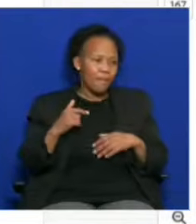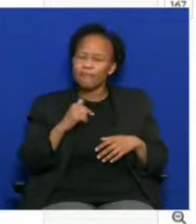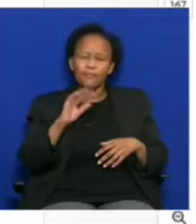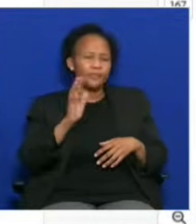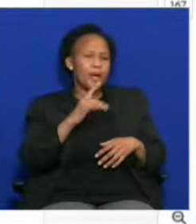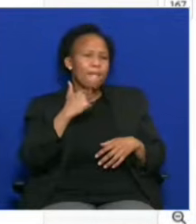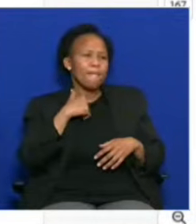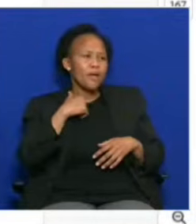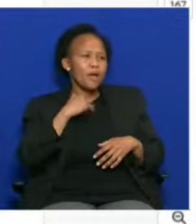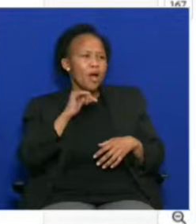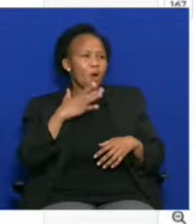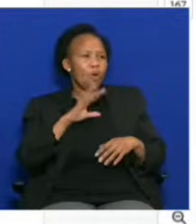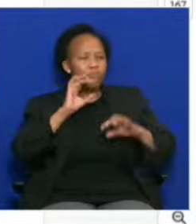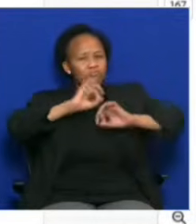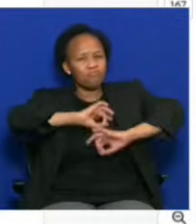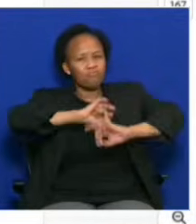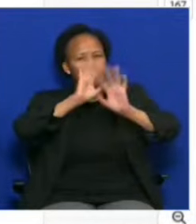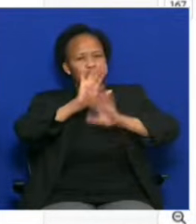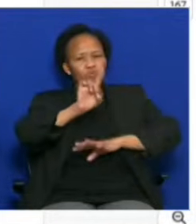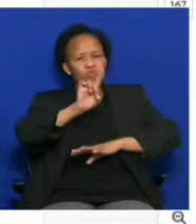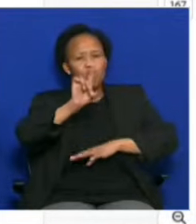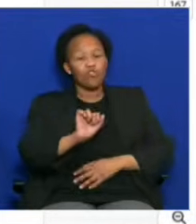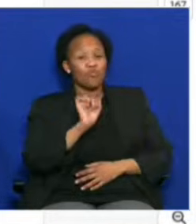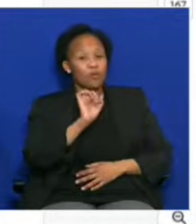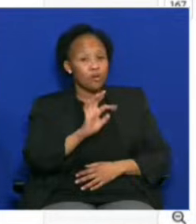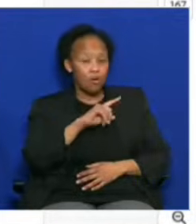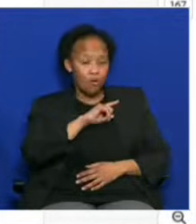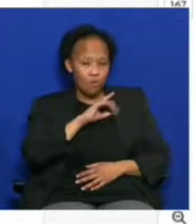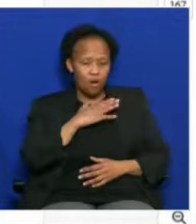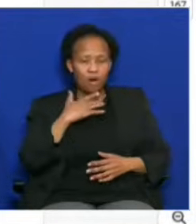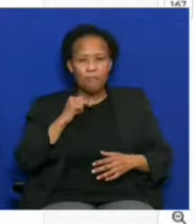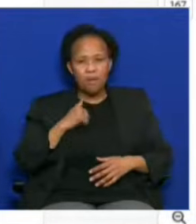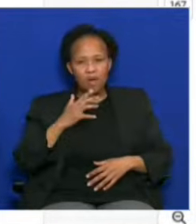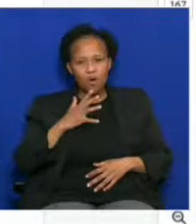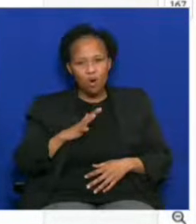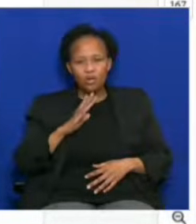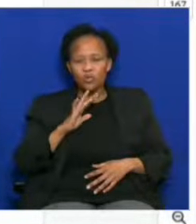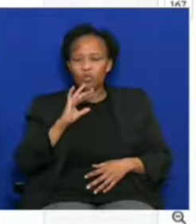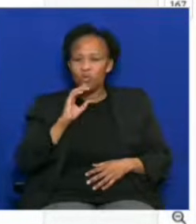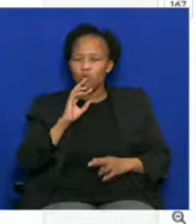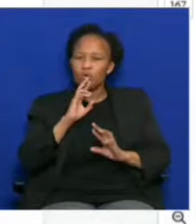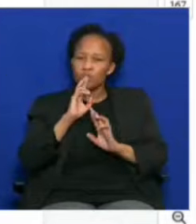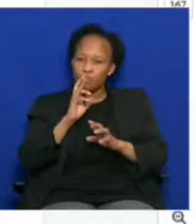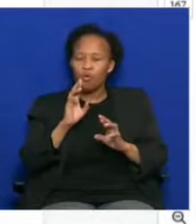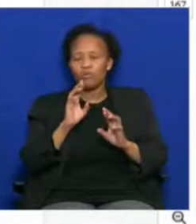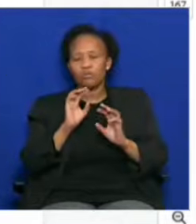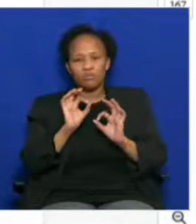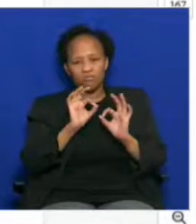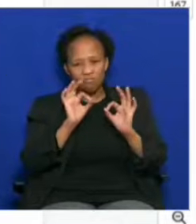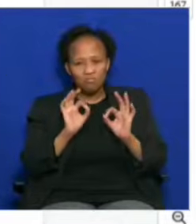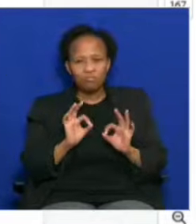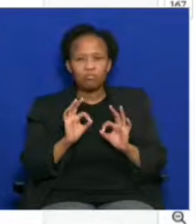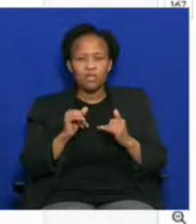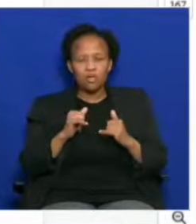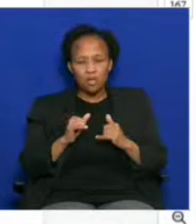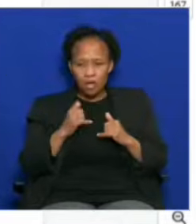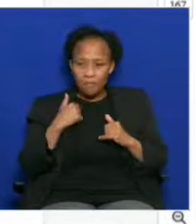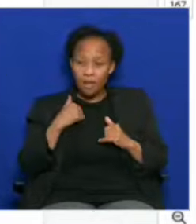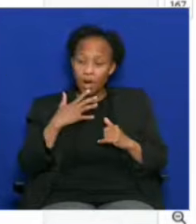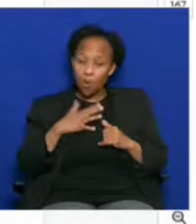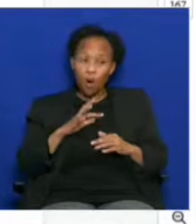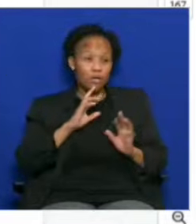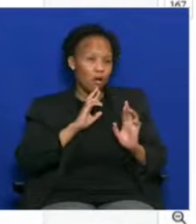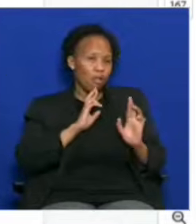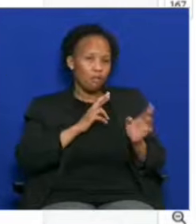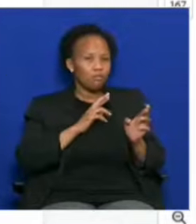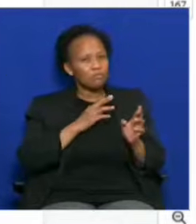respond accordingly. As I said, initially that I did not take the statement, so I want to answer you as best as I can. When you look